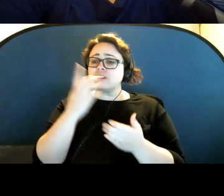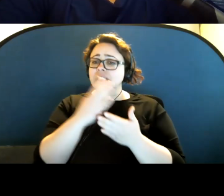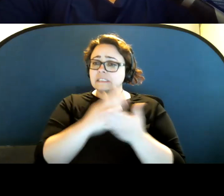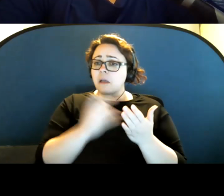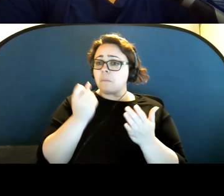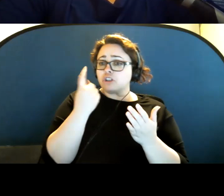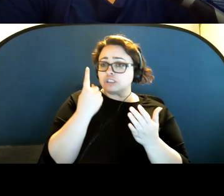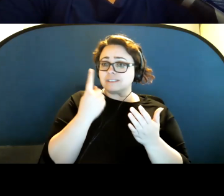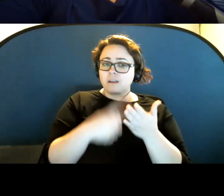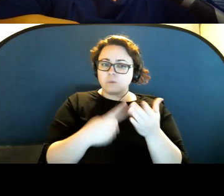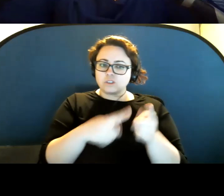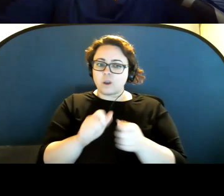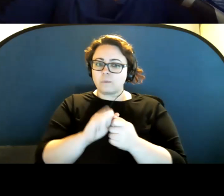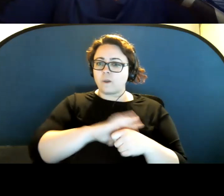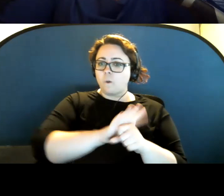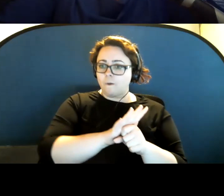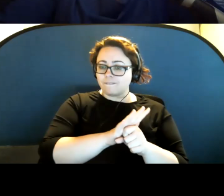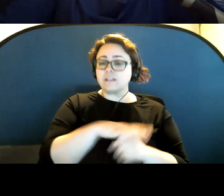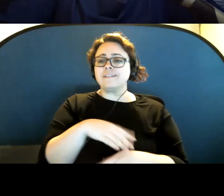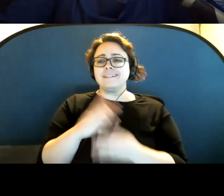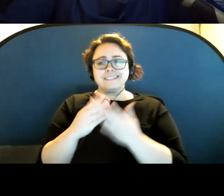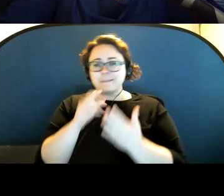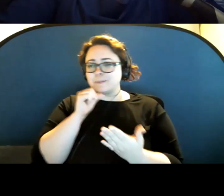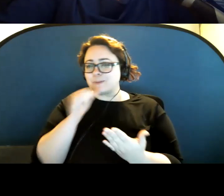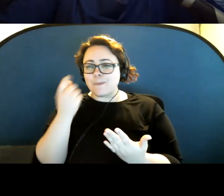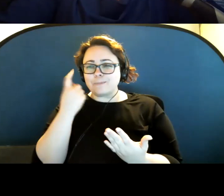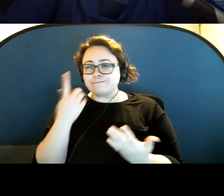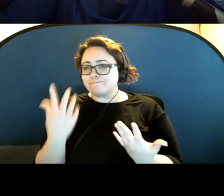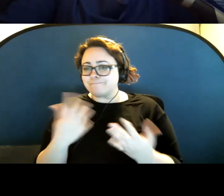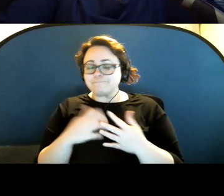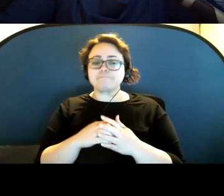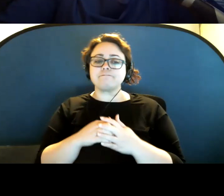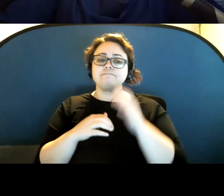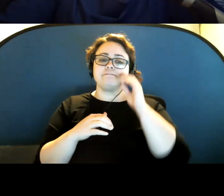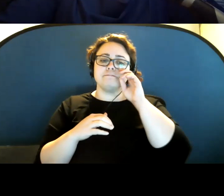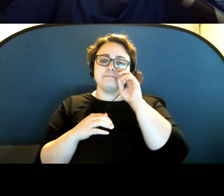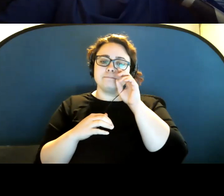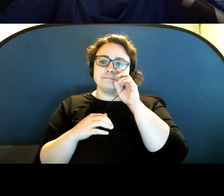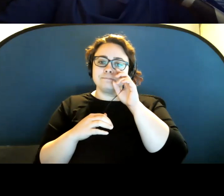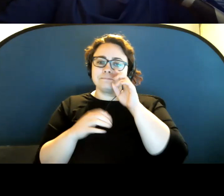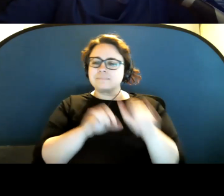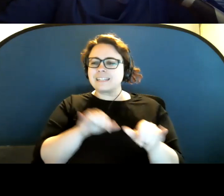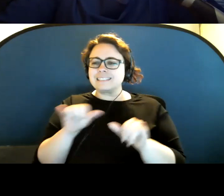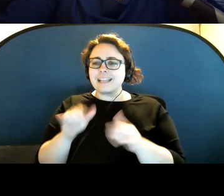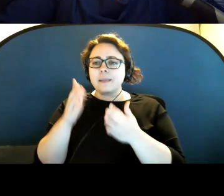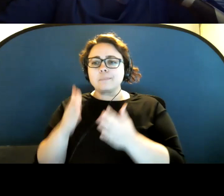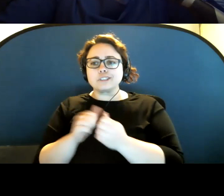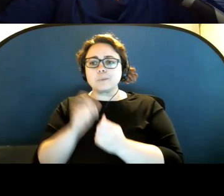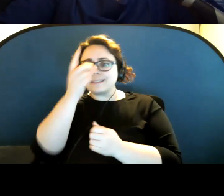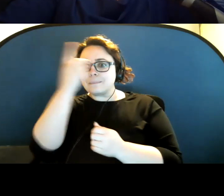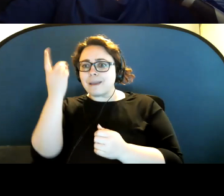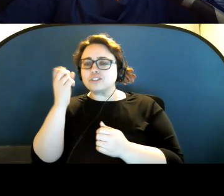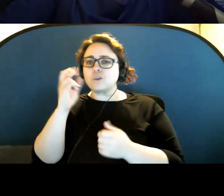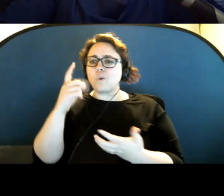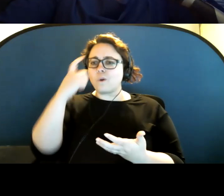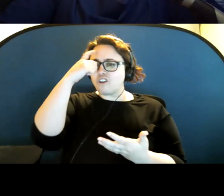don't. Just like anything, with a person with dementia or some sort of cognitive